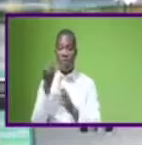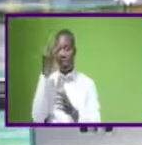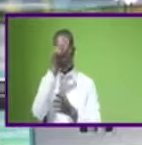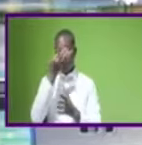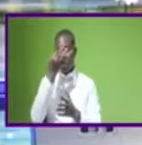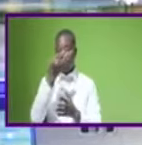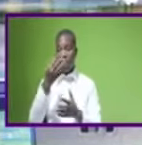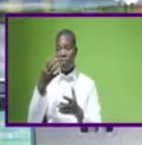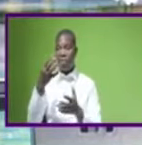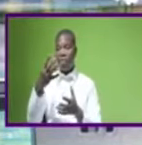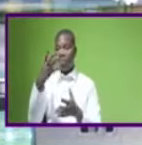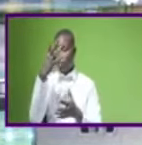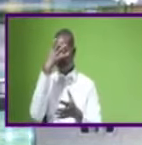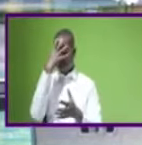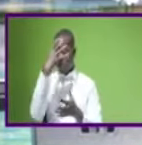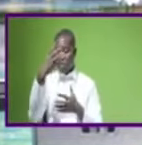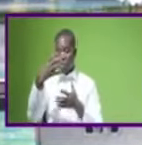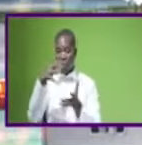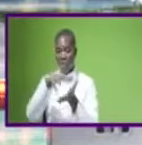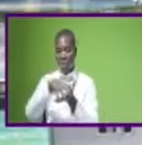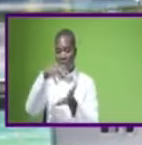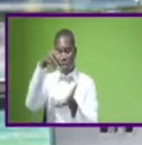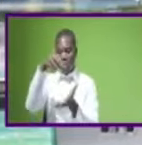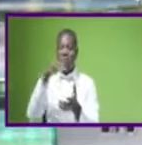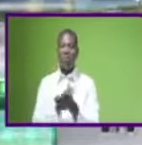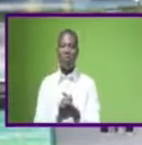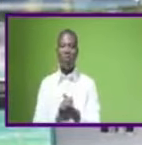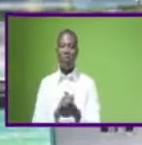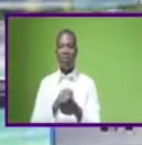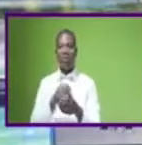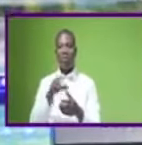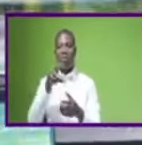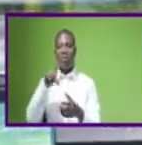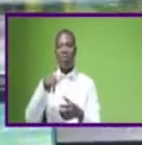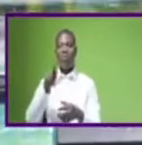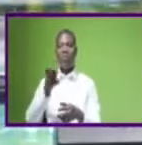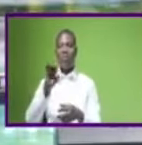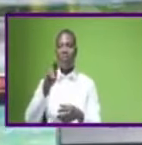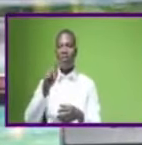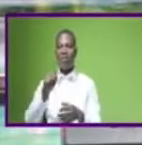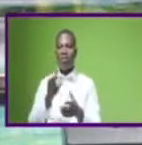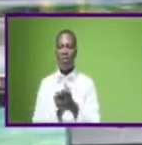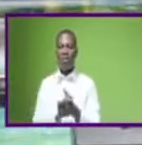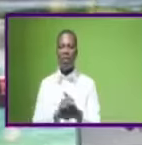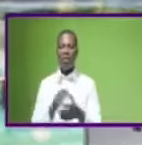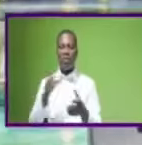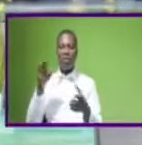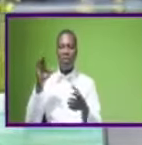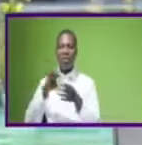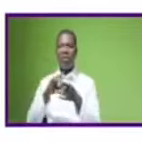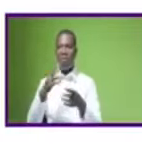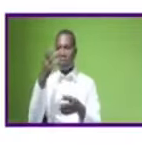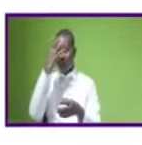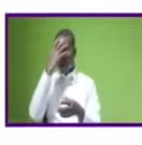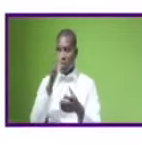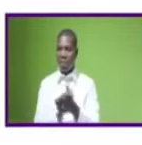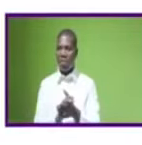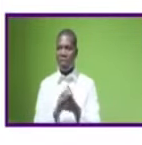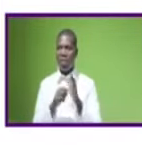and die mu printing. It is a printing, no tuka hankinimwa, and ya then and mumfadin toso,